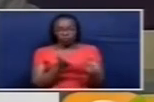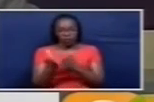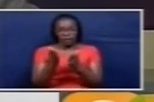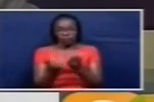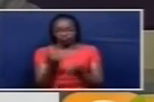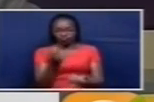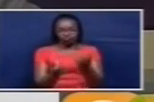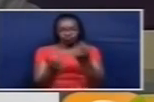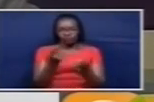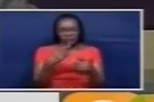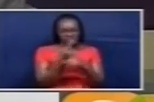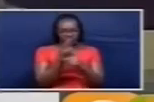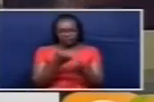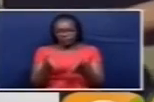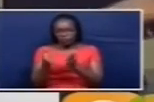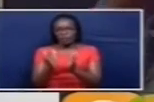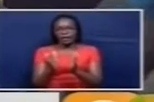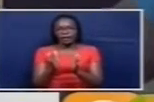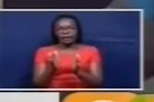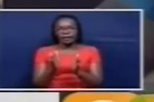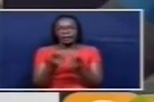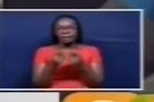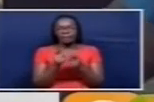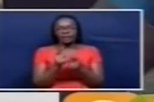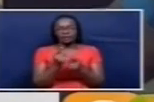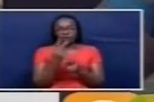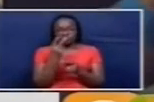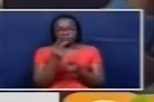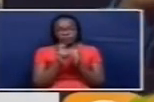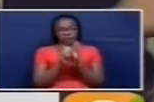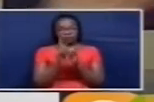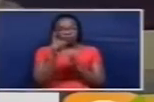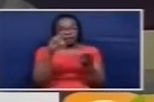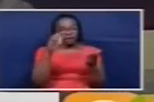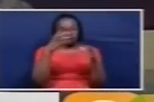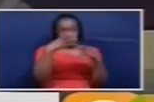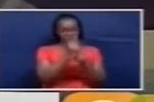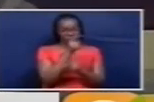different bases. You think there's one company in the airport, I will not mention the name now,